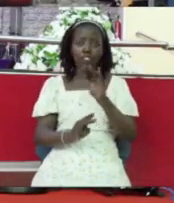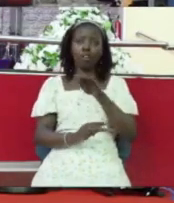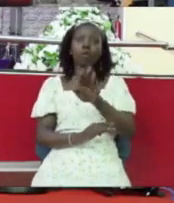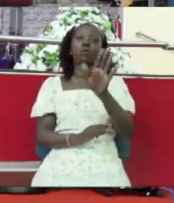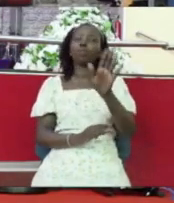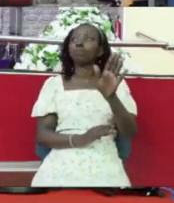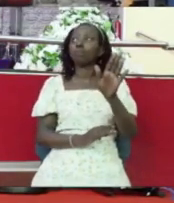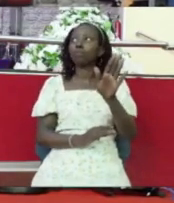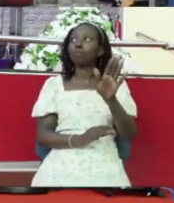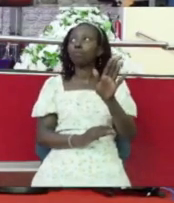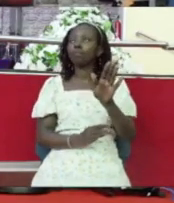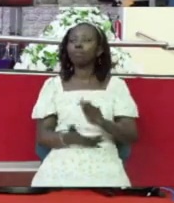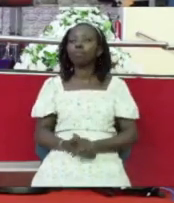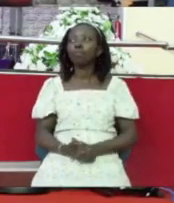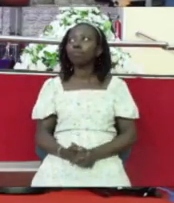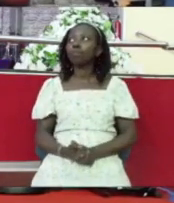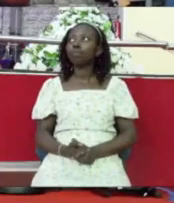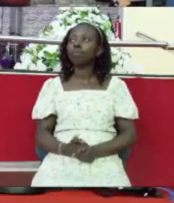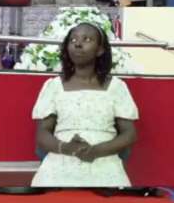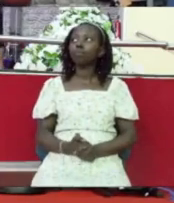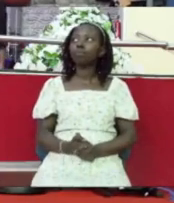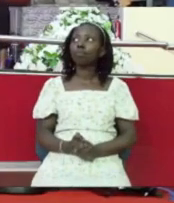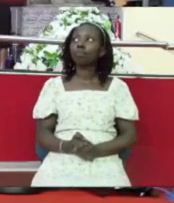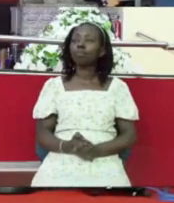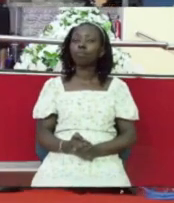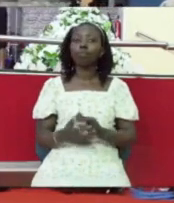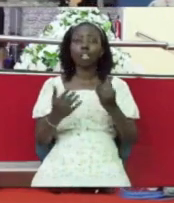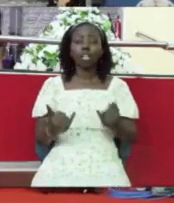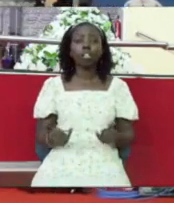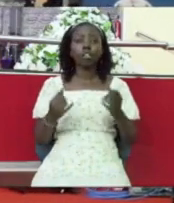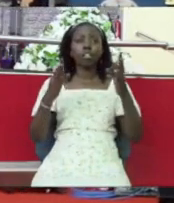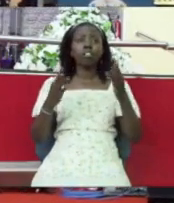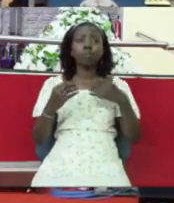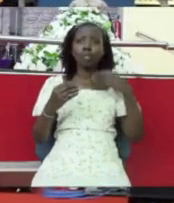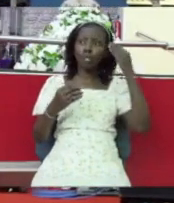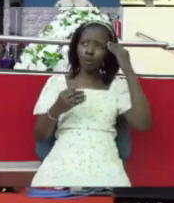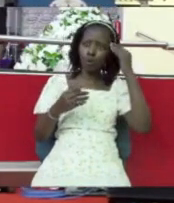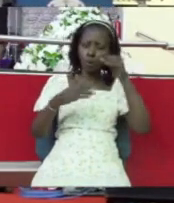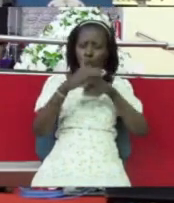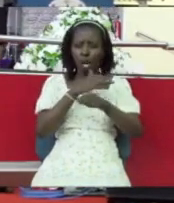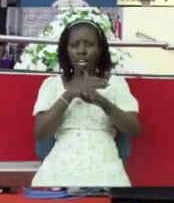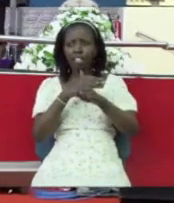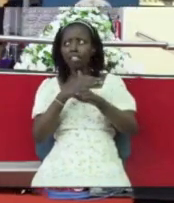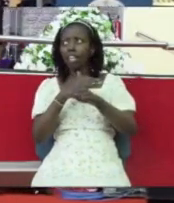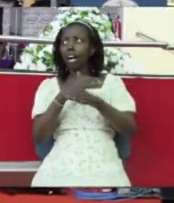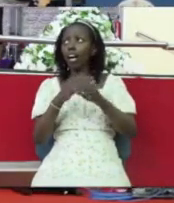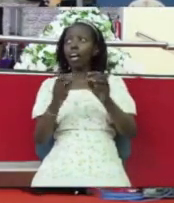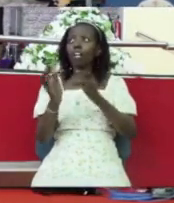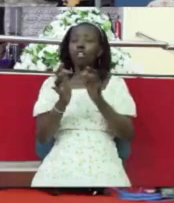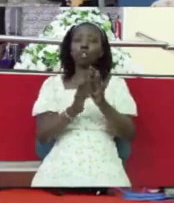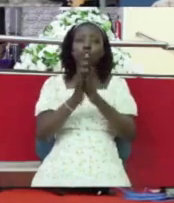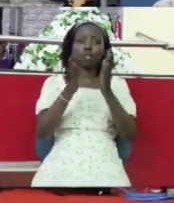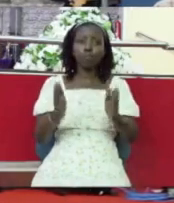ambayo itaweza ku kuleta tabia zako. Now if I know I have come into a faith that at the end of the day I know my end is in